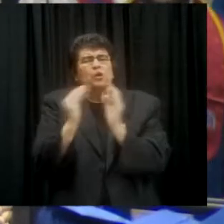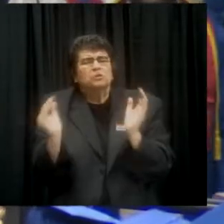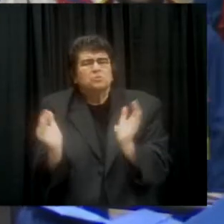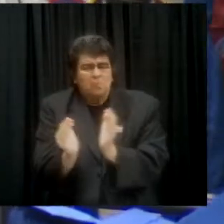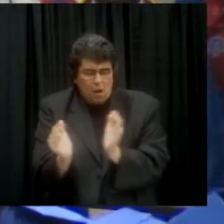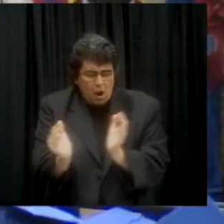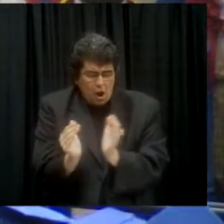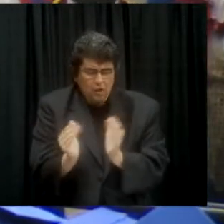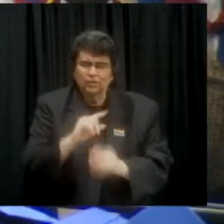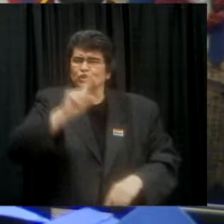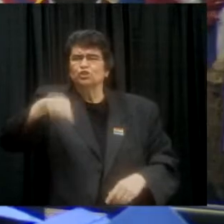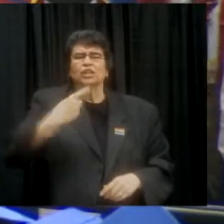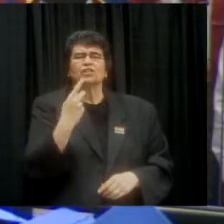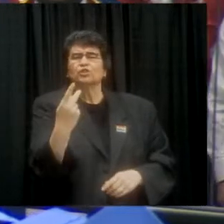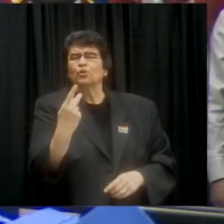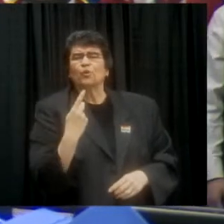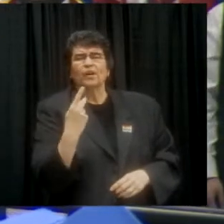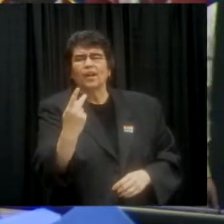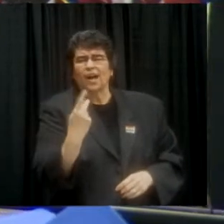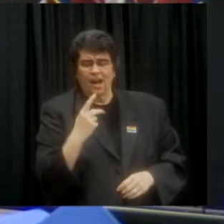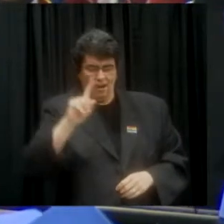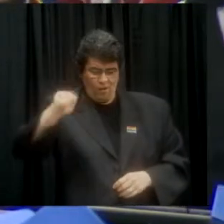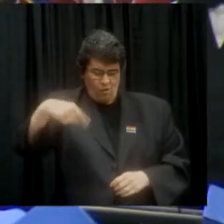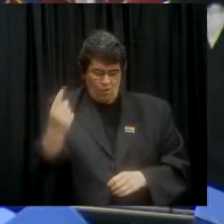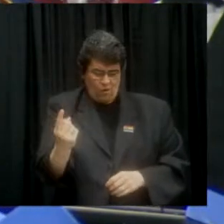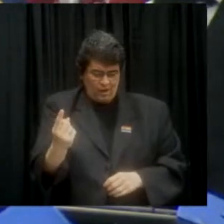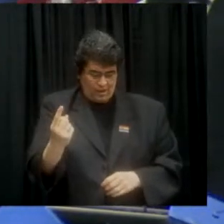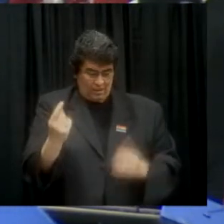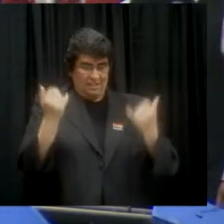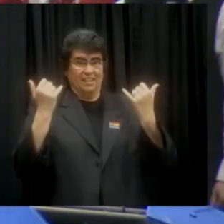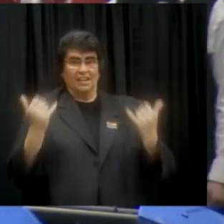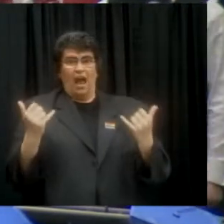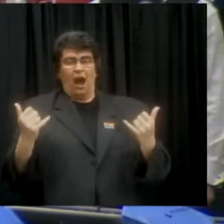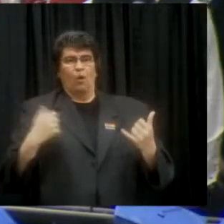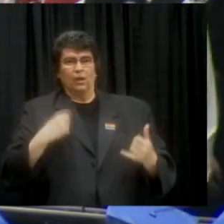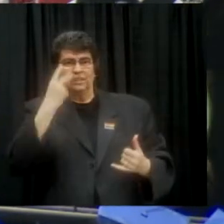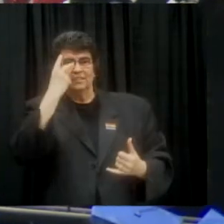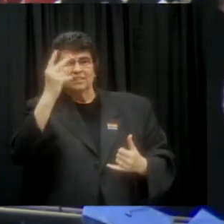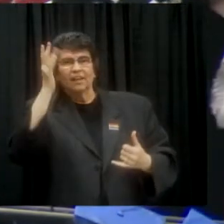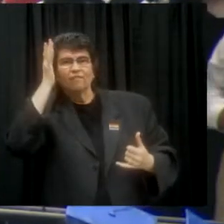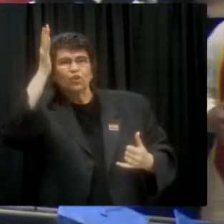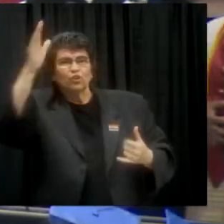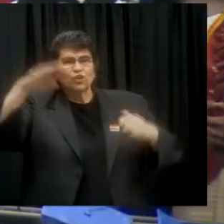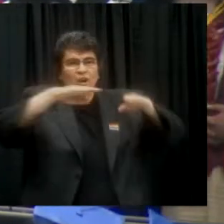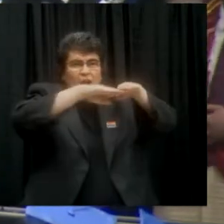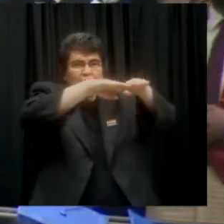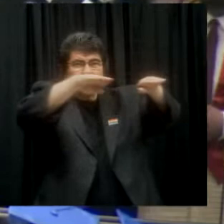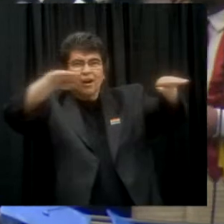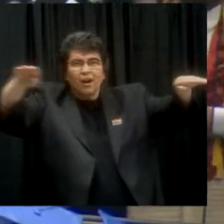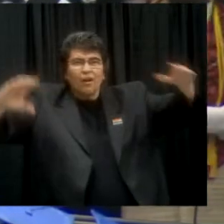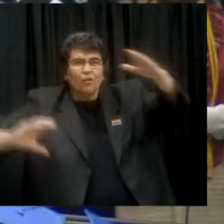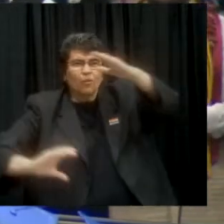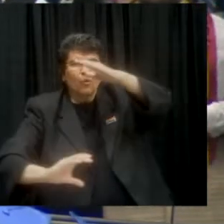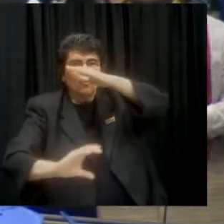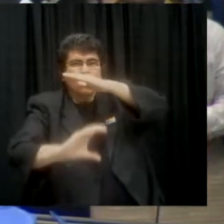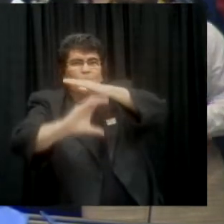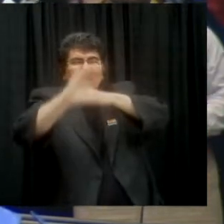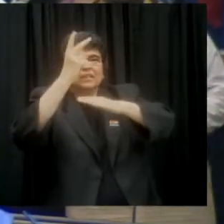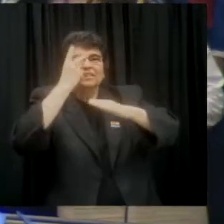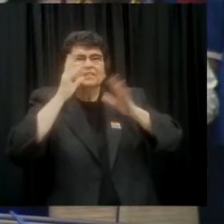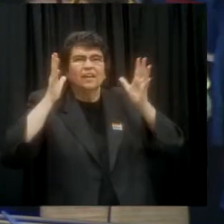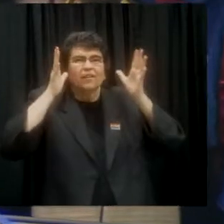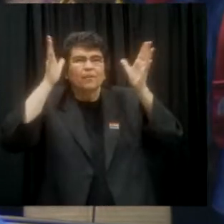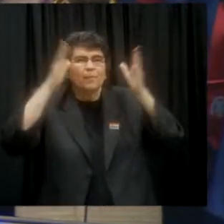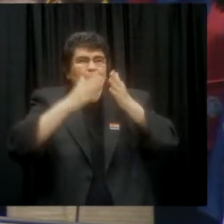I, just you and I. And now the horizon holds so much more. And it's